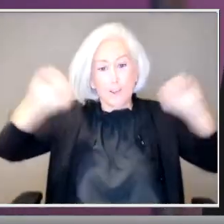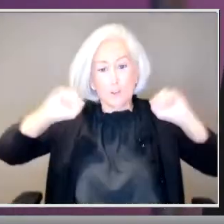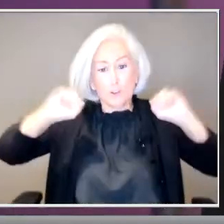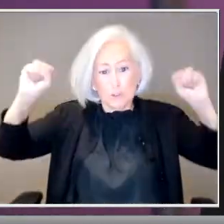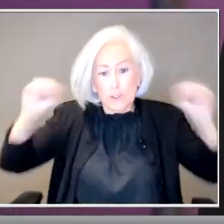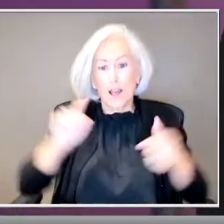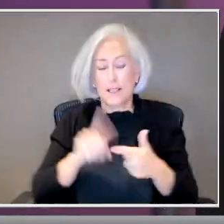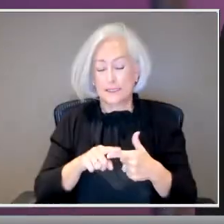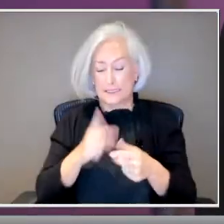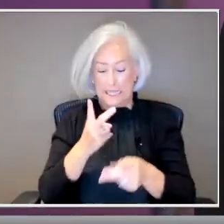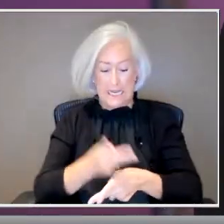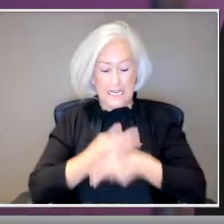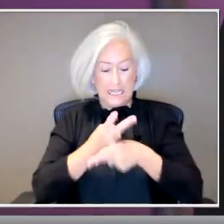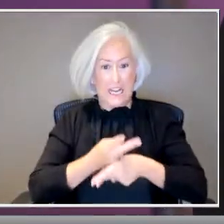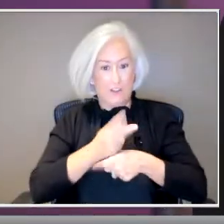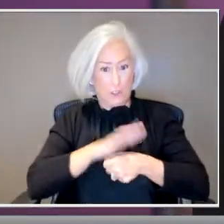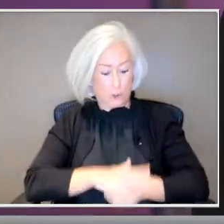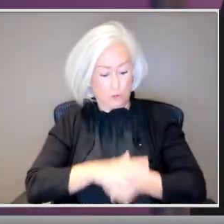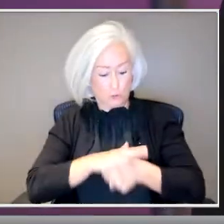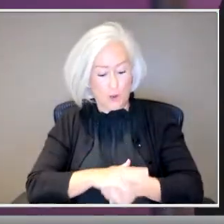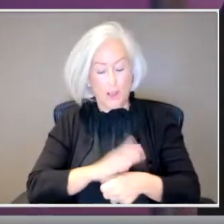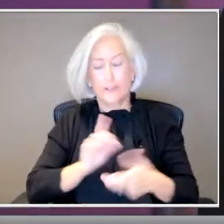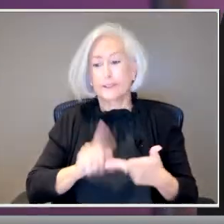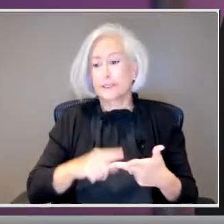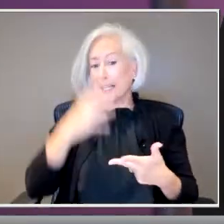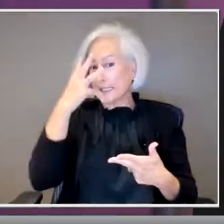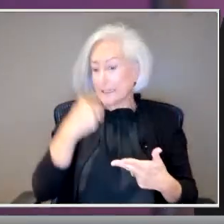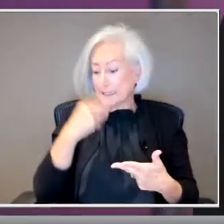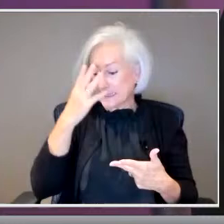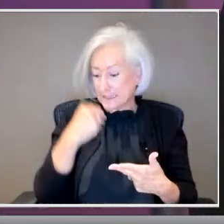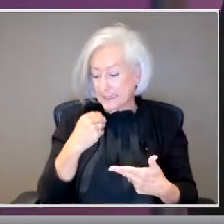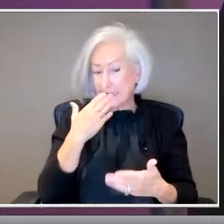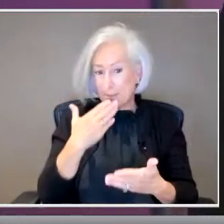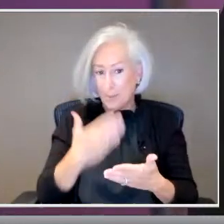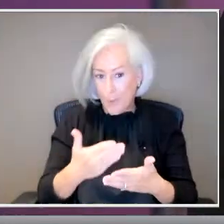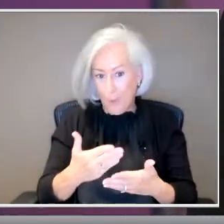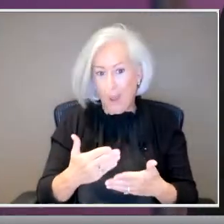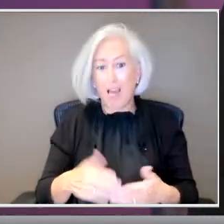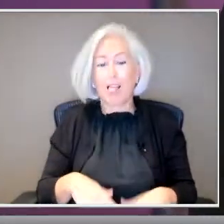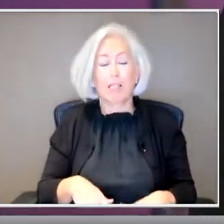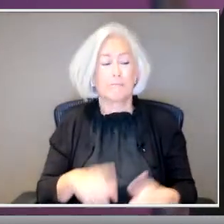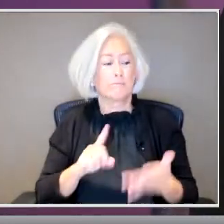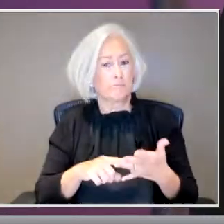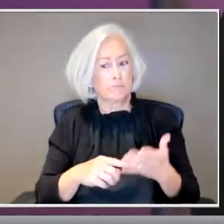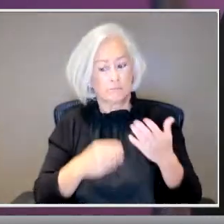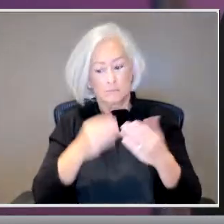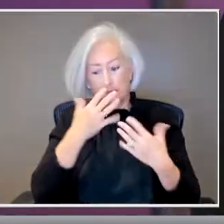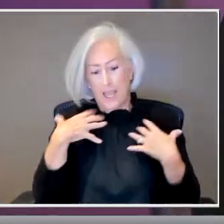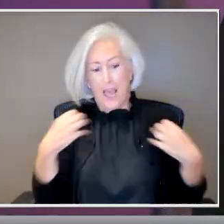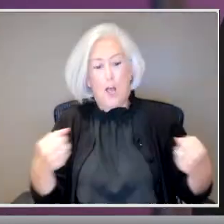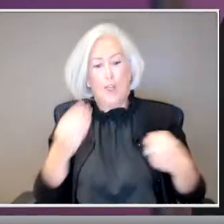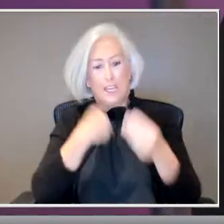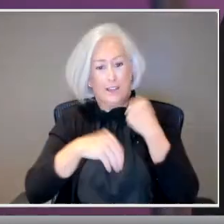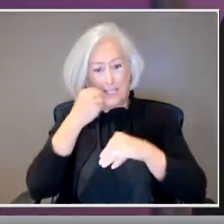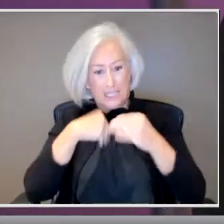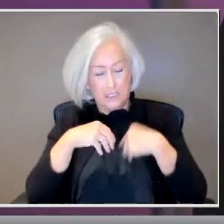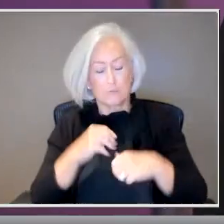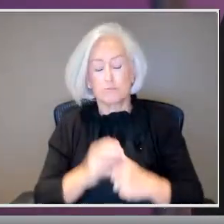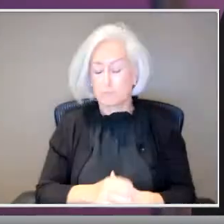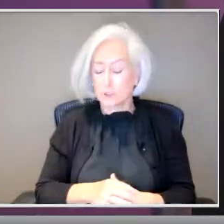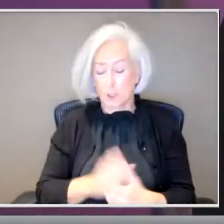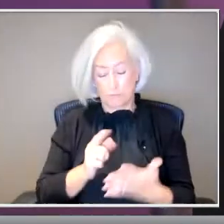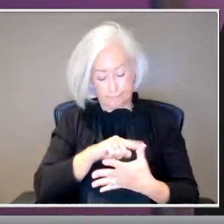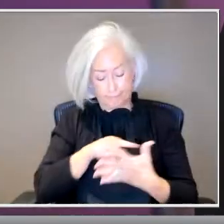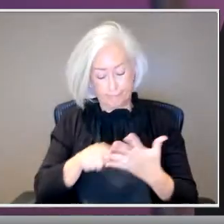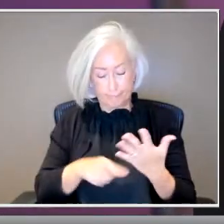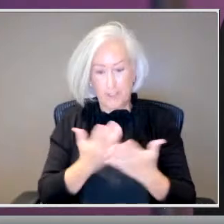sleep hygiene, you know, all the things that we try, at least we try to do well on, our diet. So that became a priority for me. I